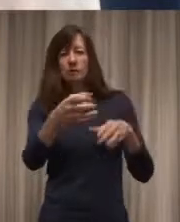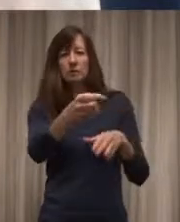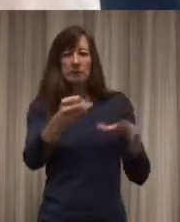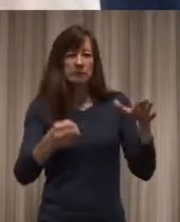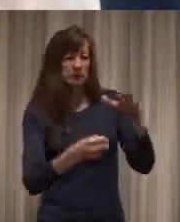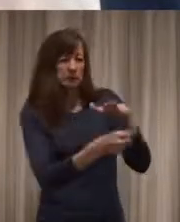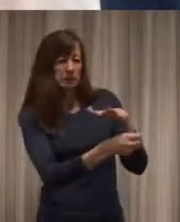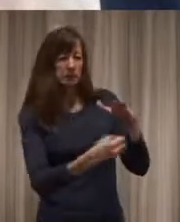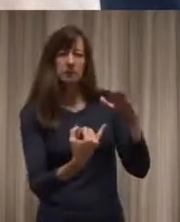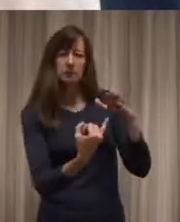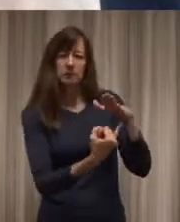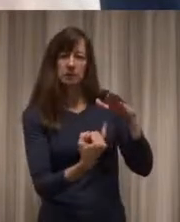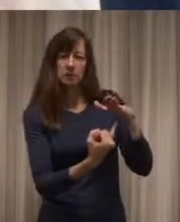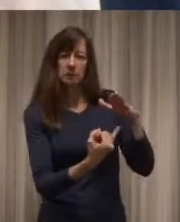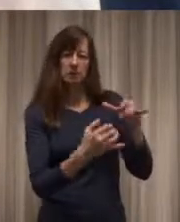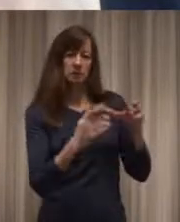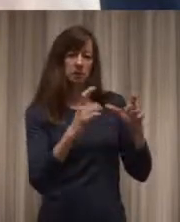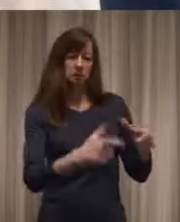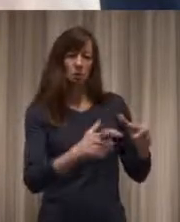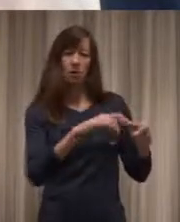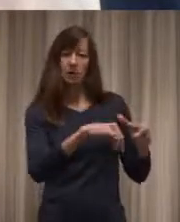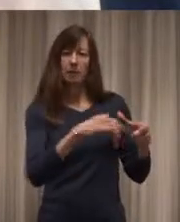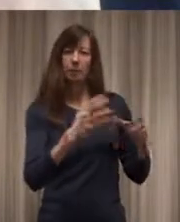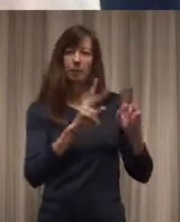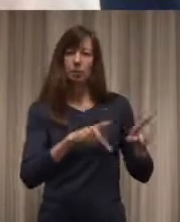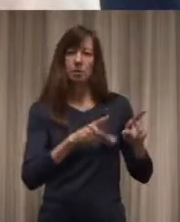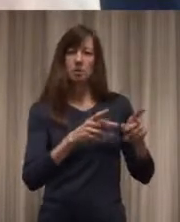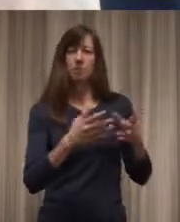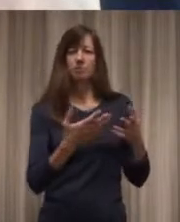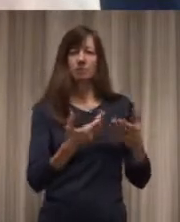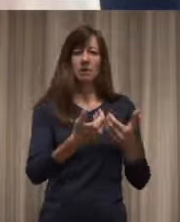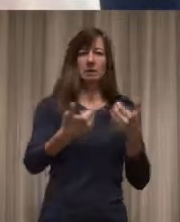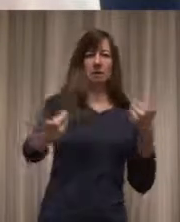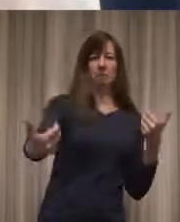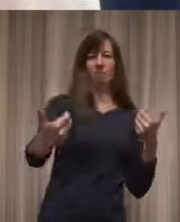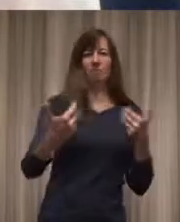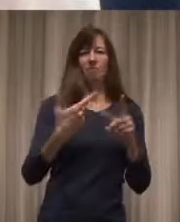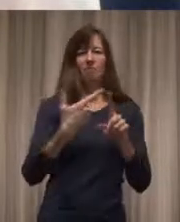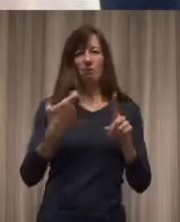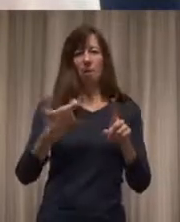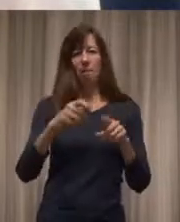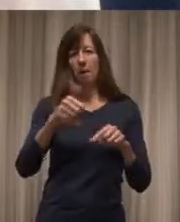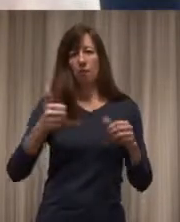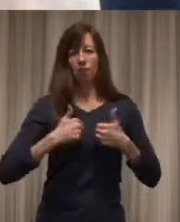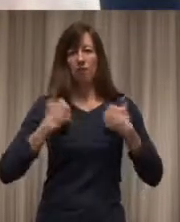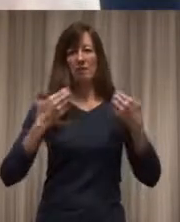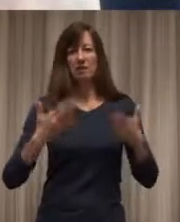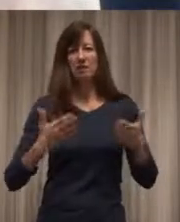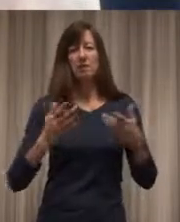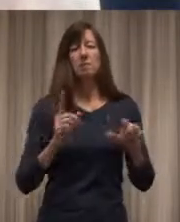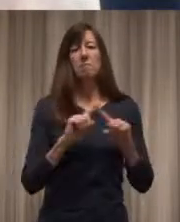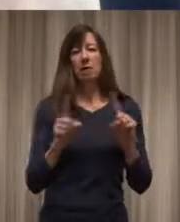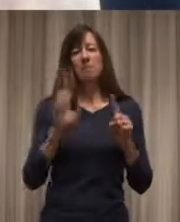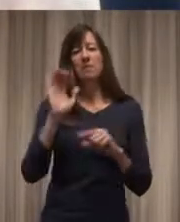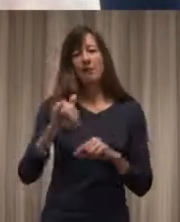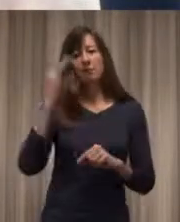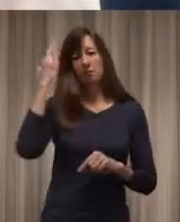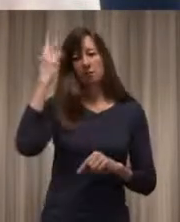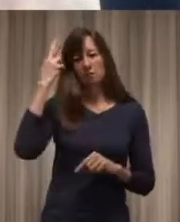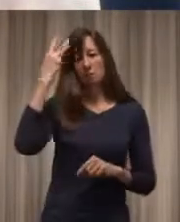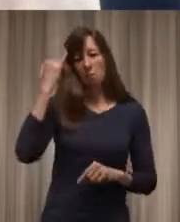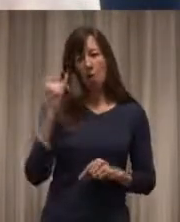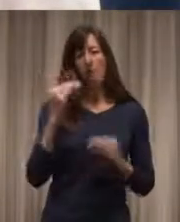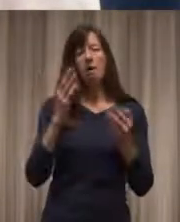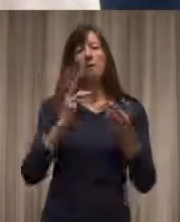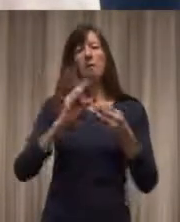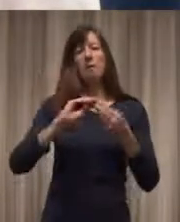any place that there are clusters in a facility like that. But largely this is community spread driven by social gatherings, as we've talked about